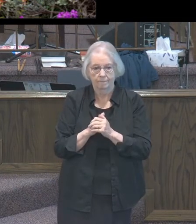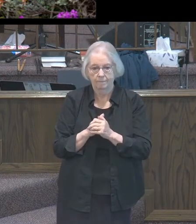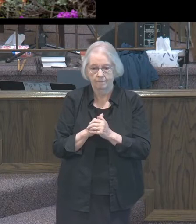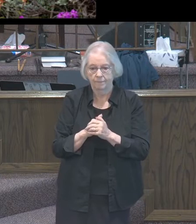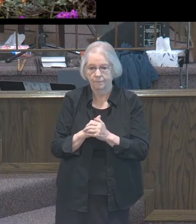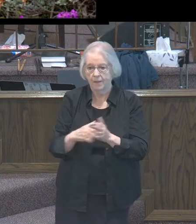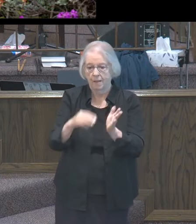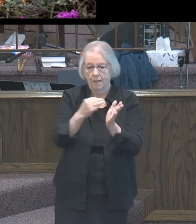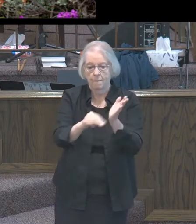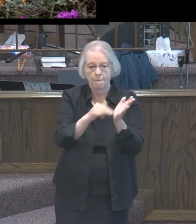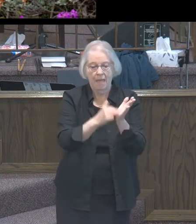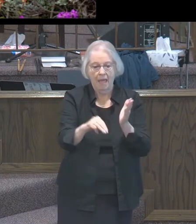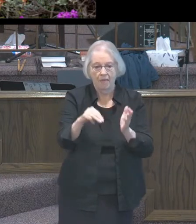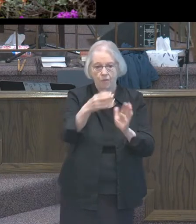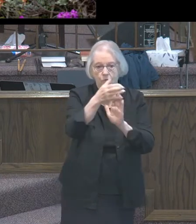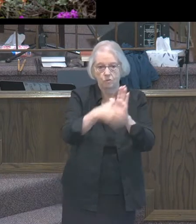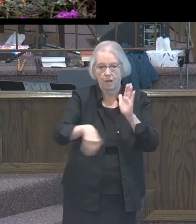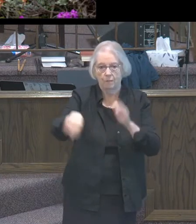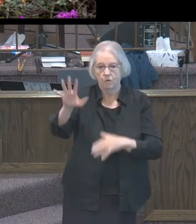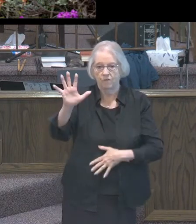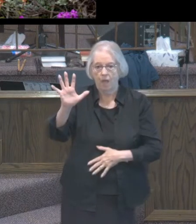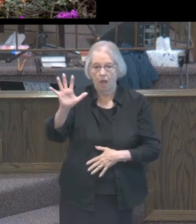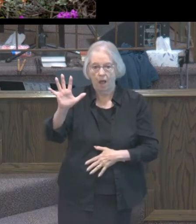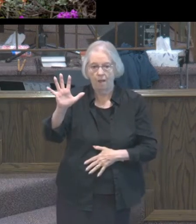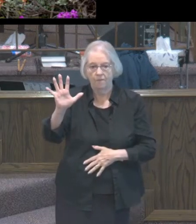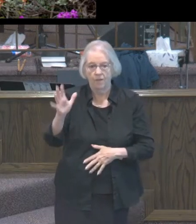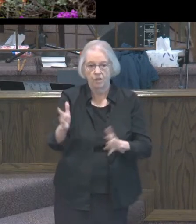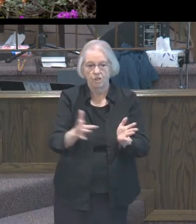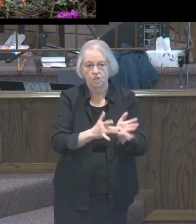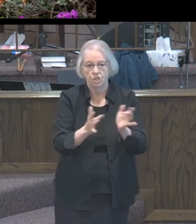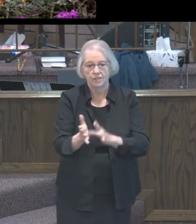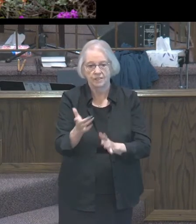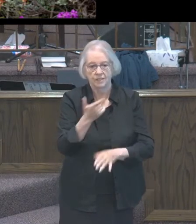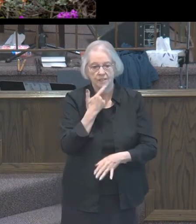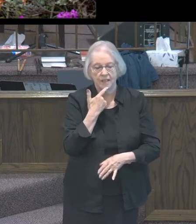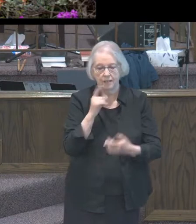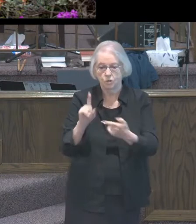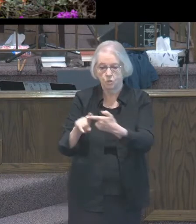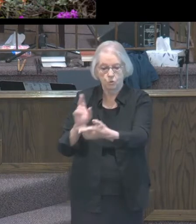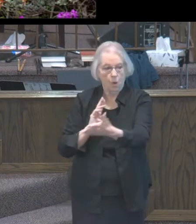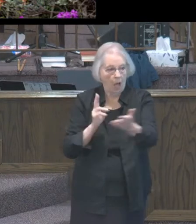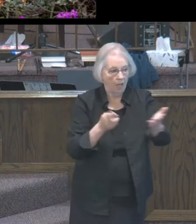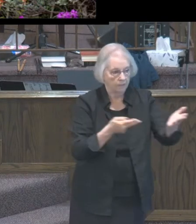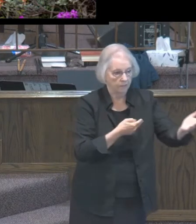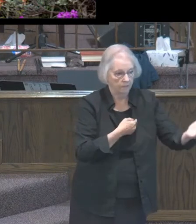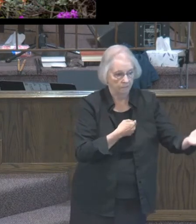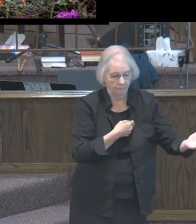In Matthew chapter 5 and verse 20, Jesus says this to us,